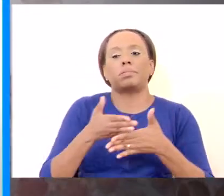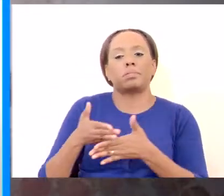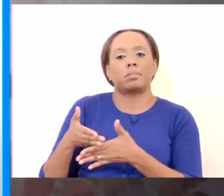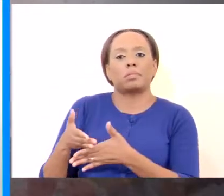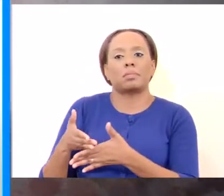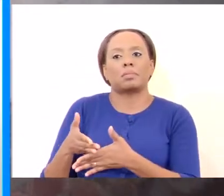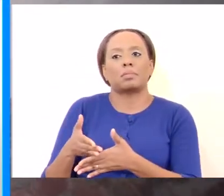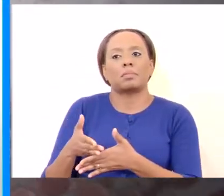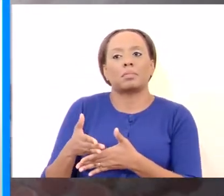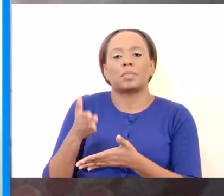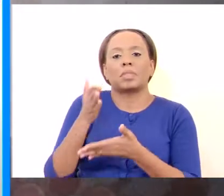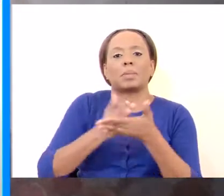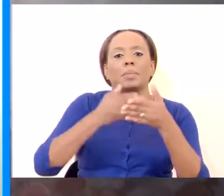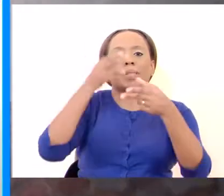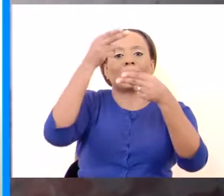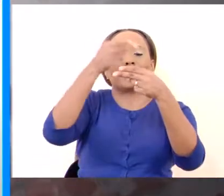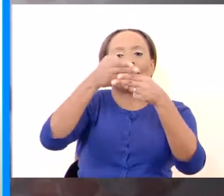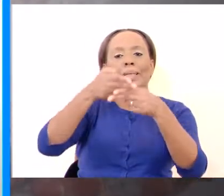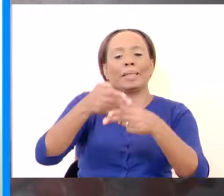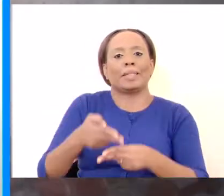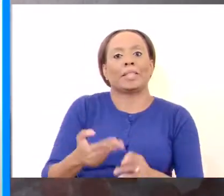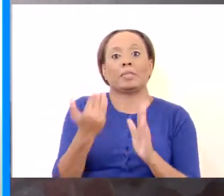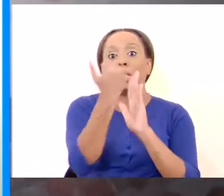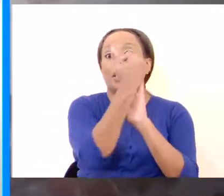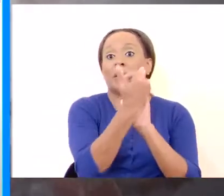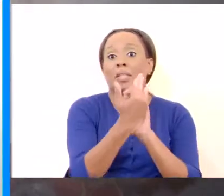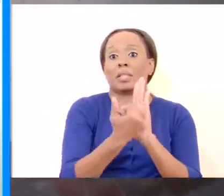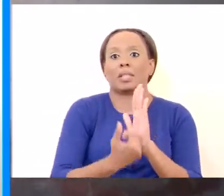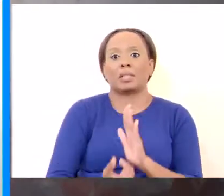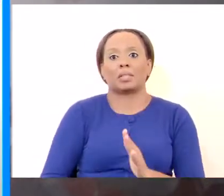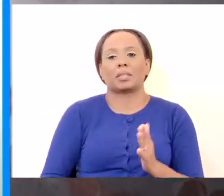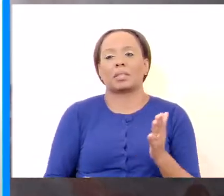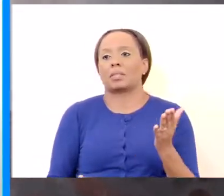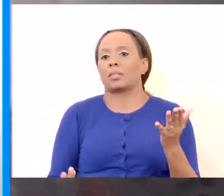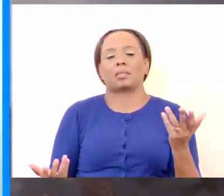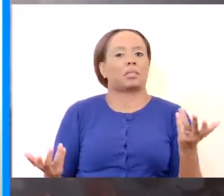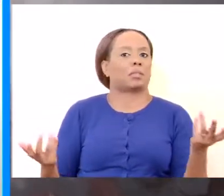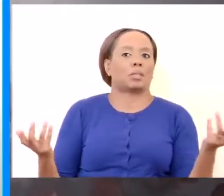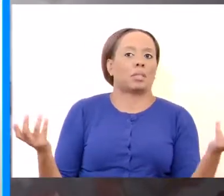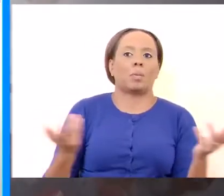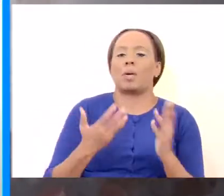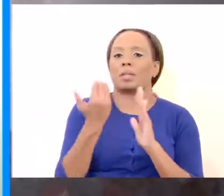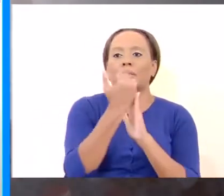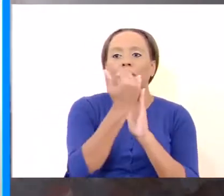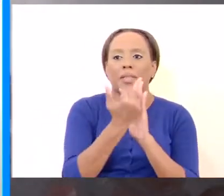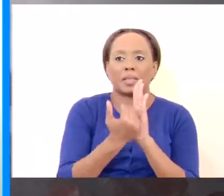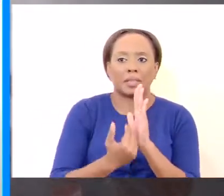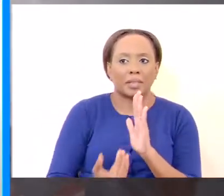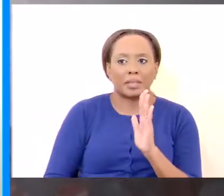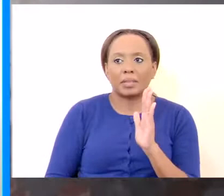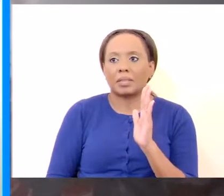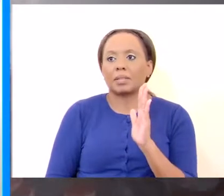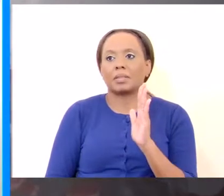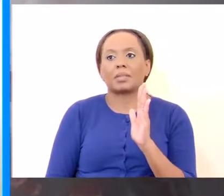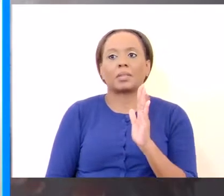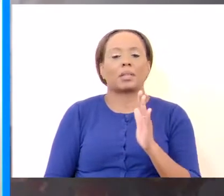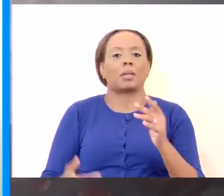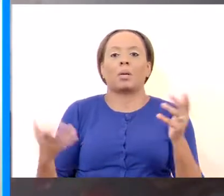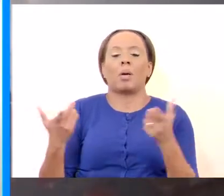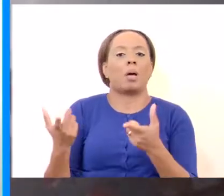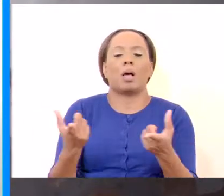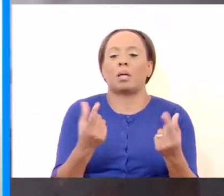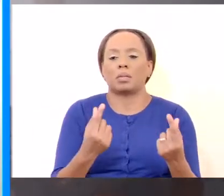fictitious. So I would like to know what the origin of it was, what the department can do about